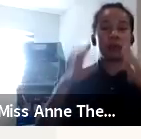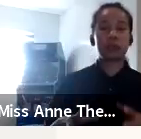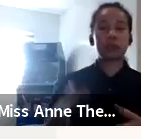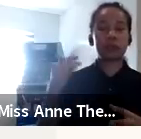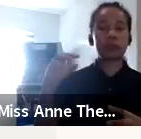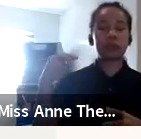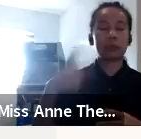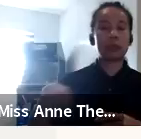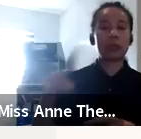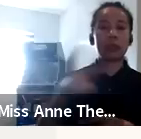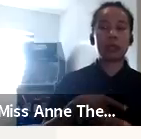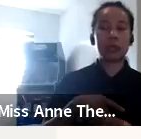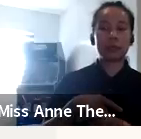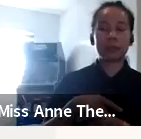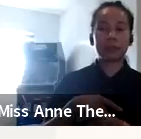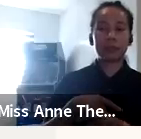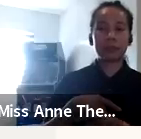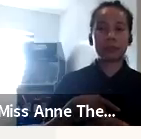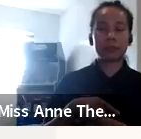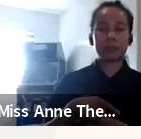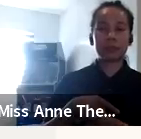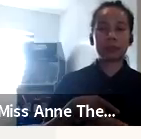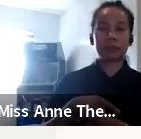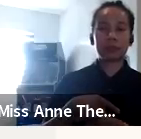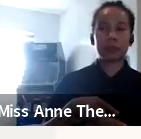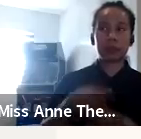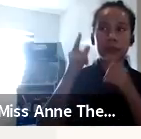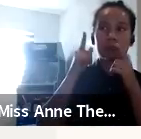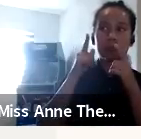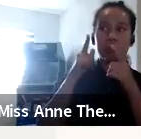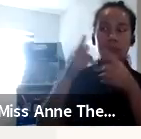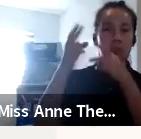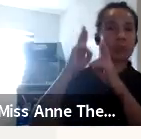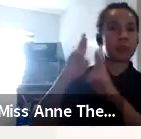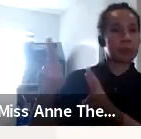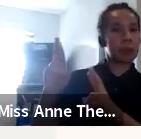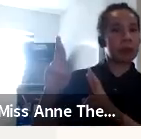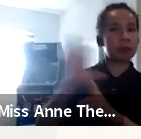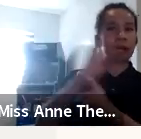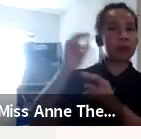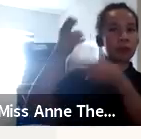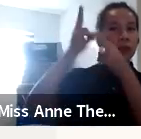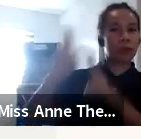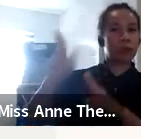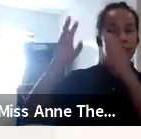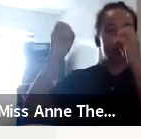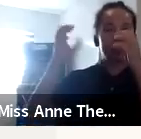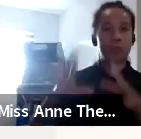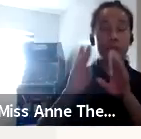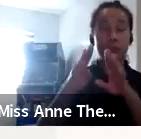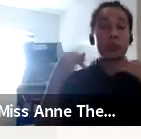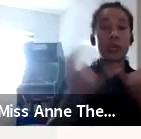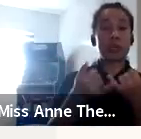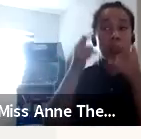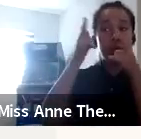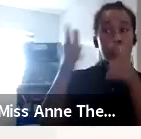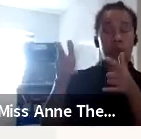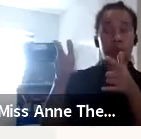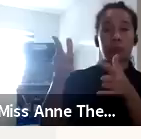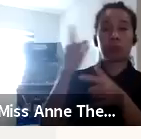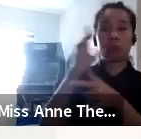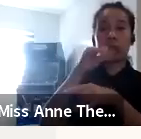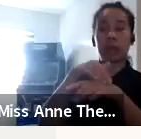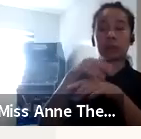teachers, they look up to the teachers. Okay, again, they look up to the teachers. The society look up to the teachers,